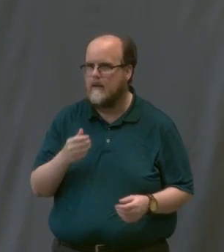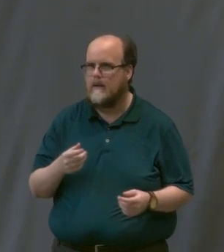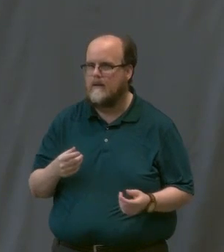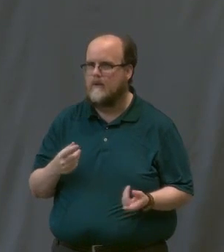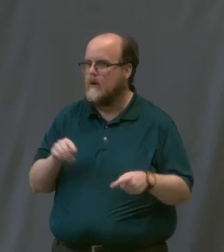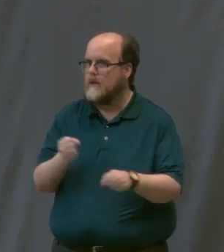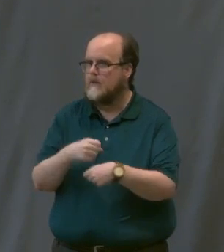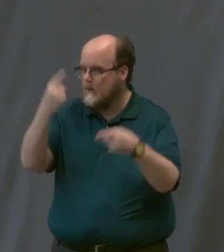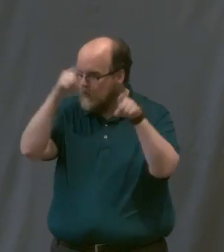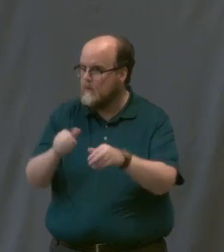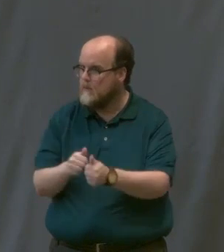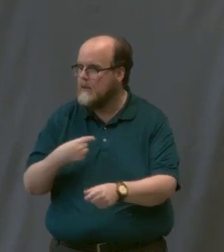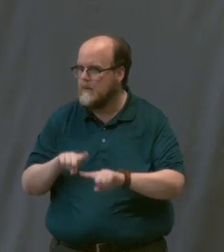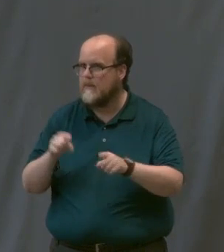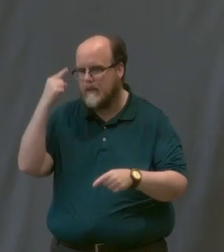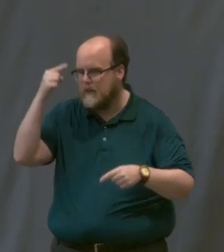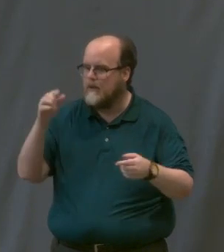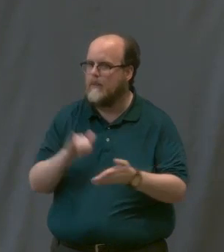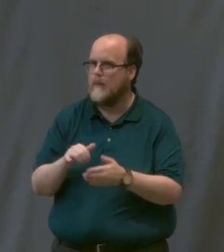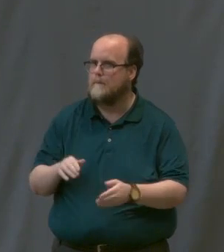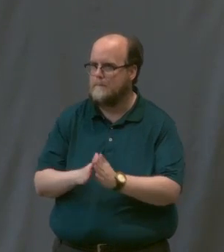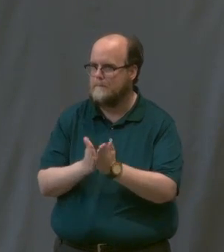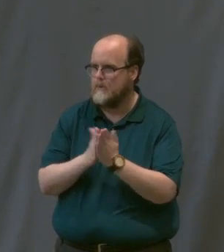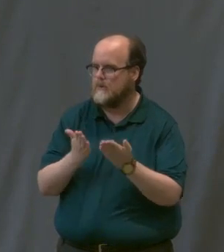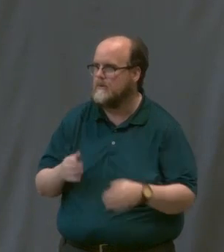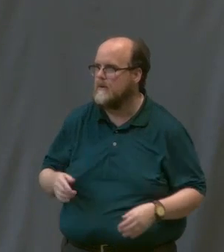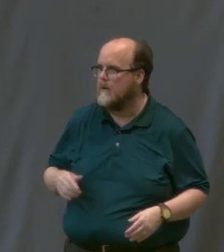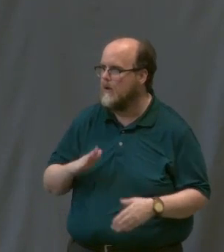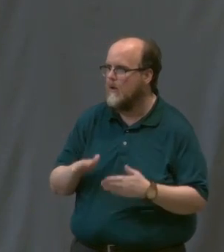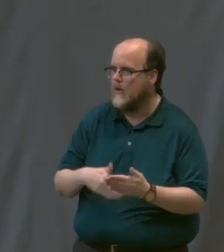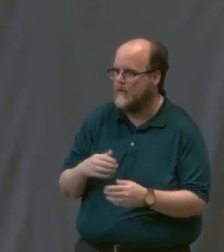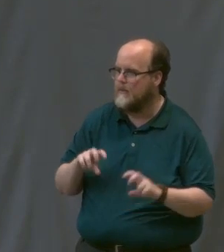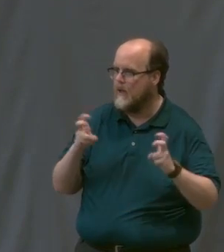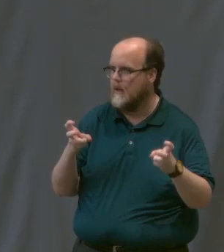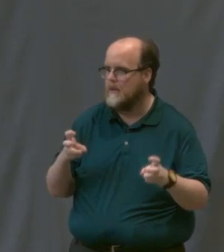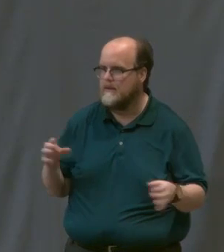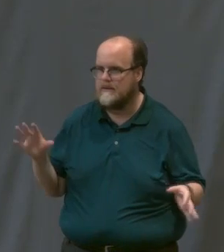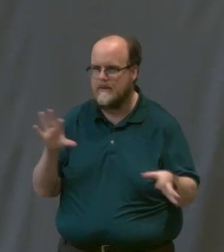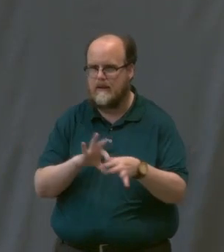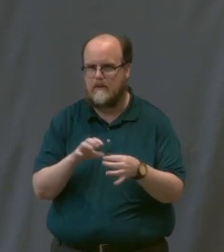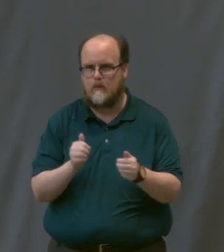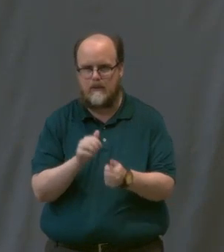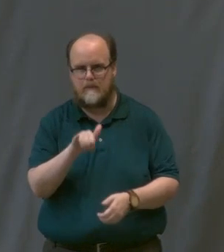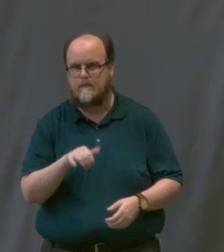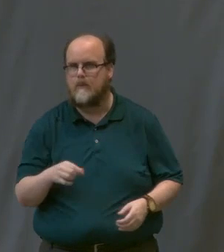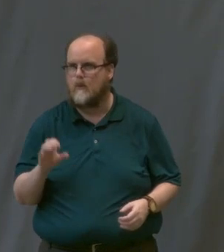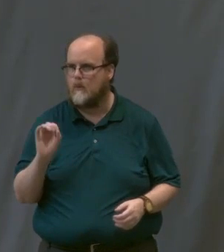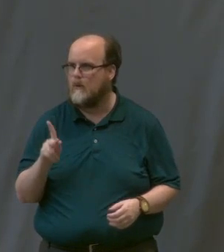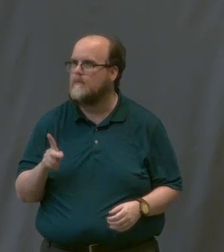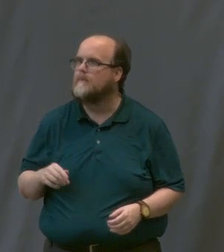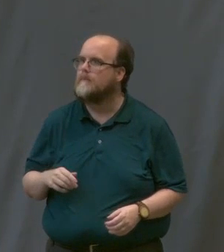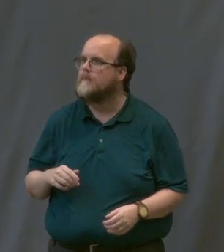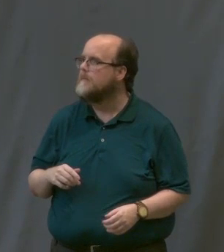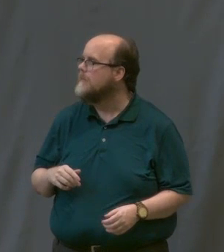agree with me. I'm just trying to get you to think about this book and all the topics that are associated with it. Okay, we're not going to